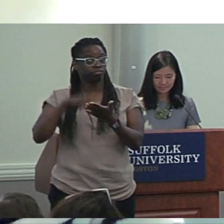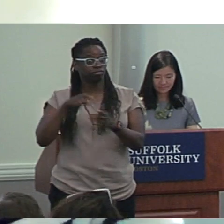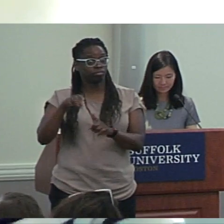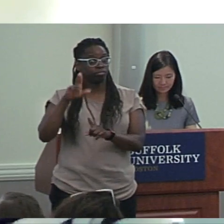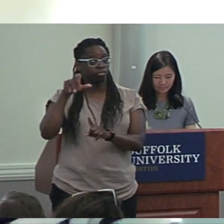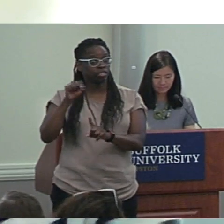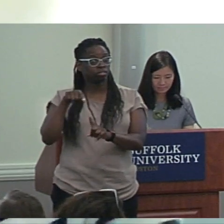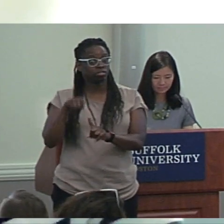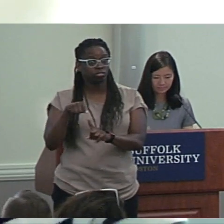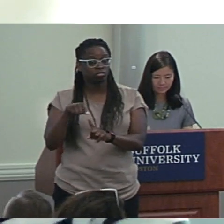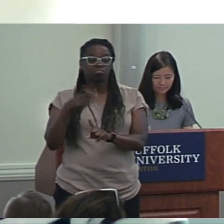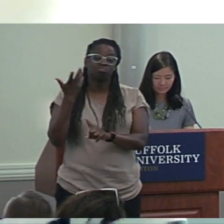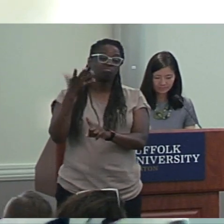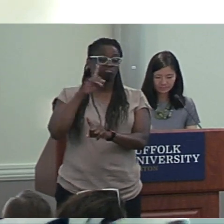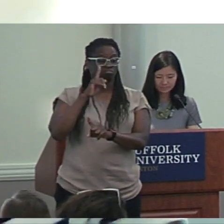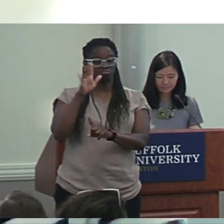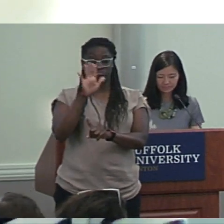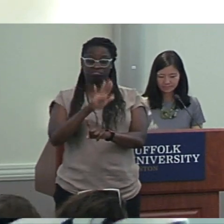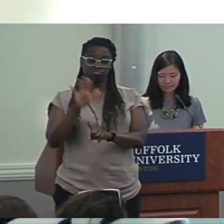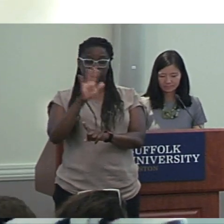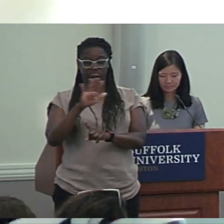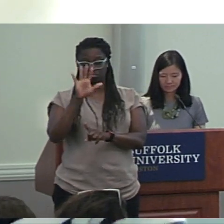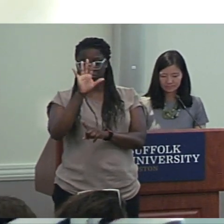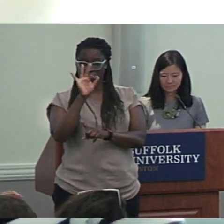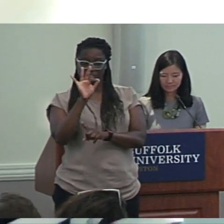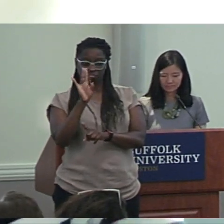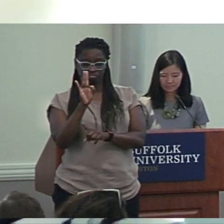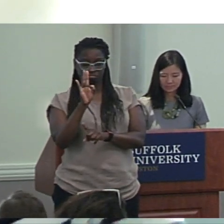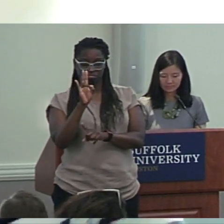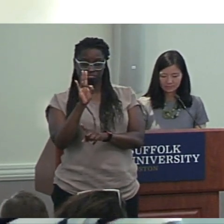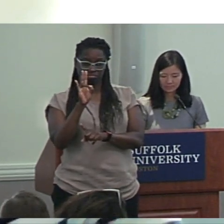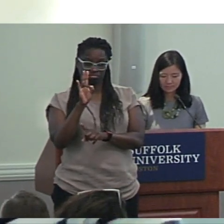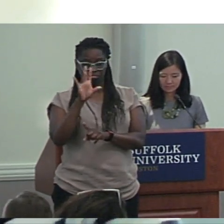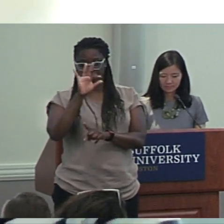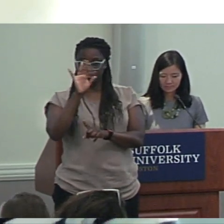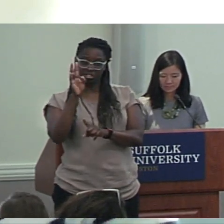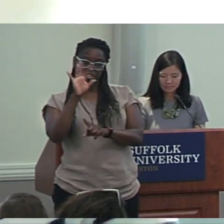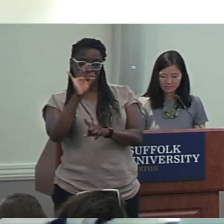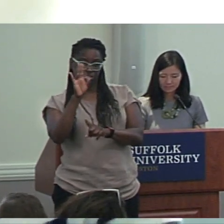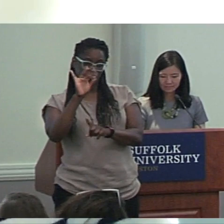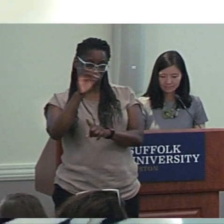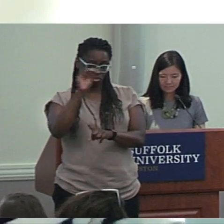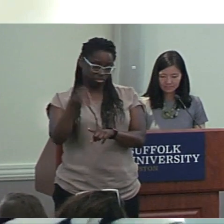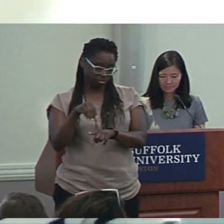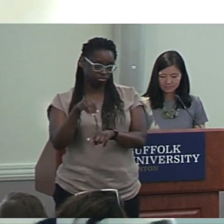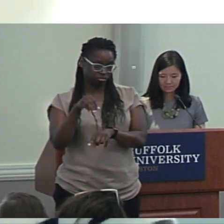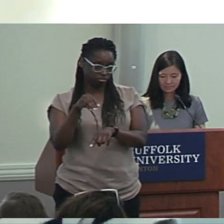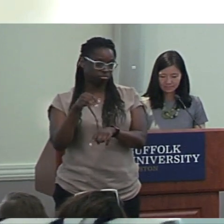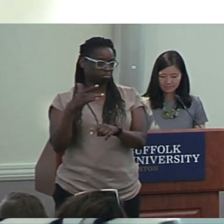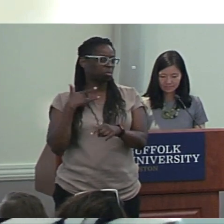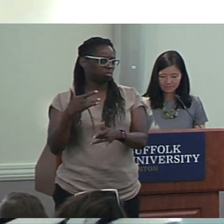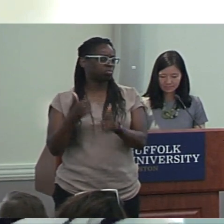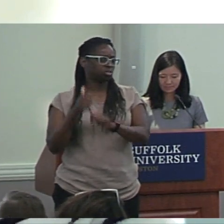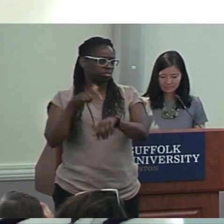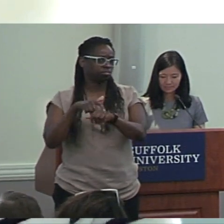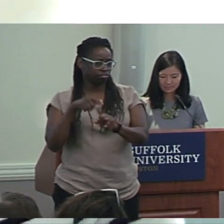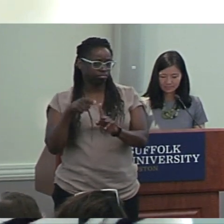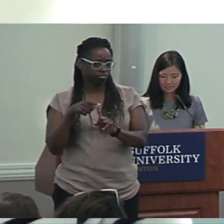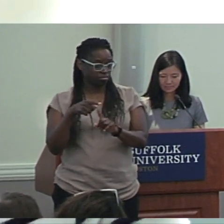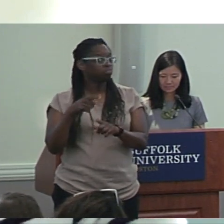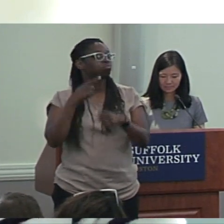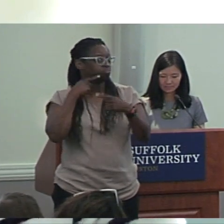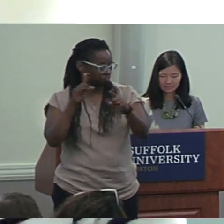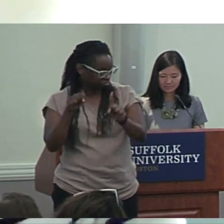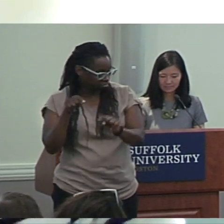about 97 to 98% of the time, the automated announcements, both